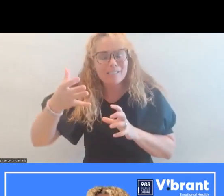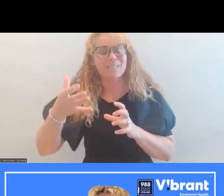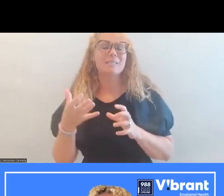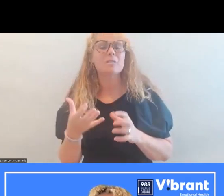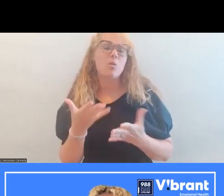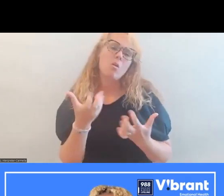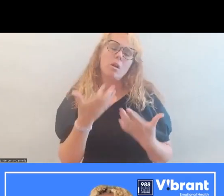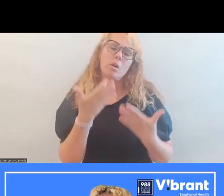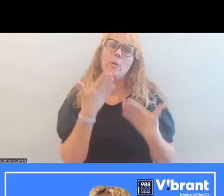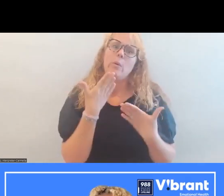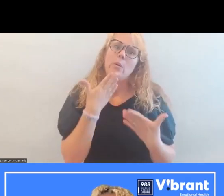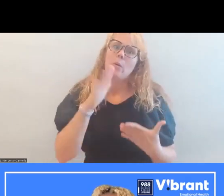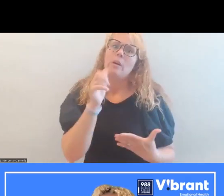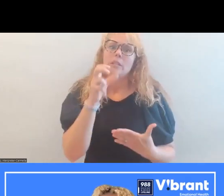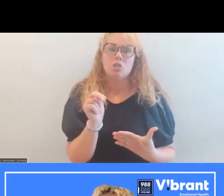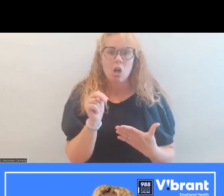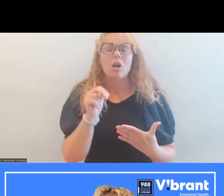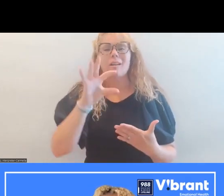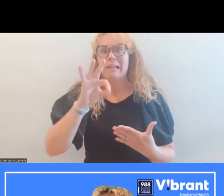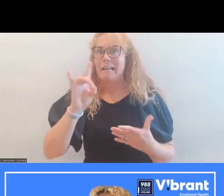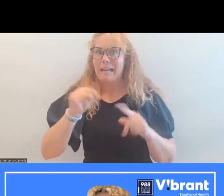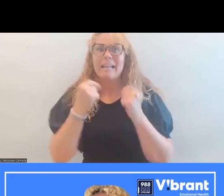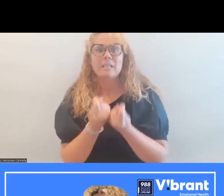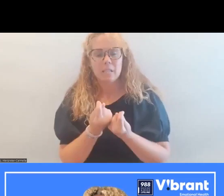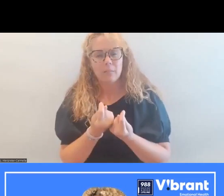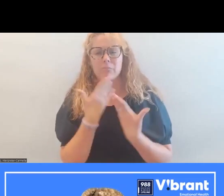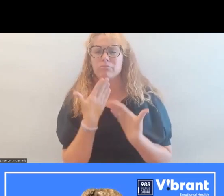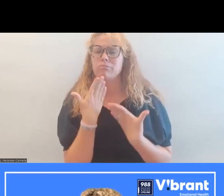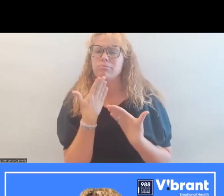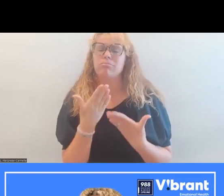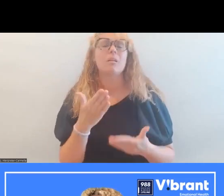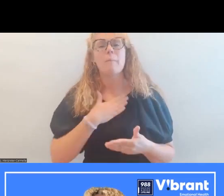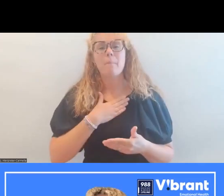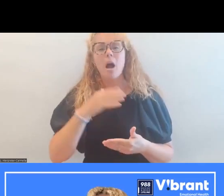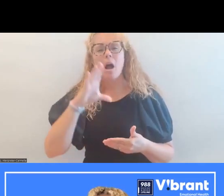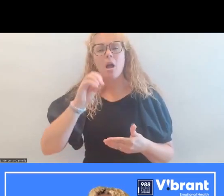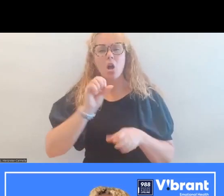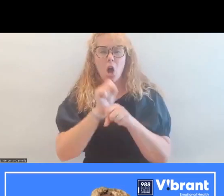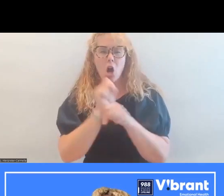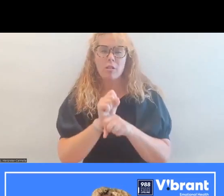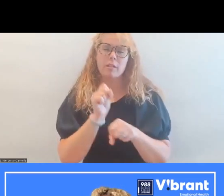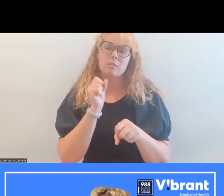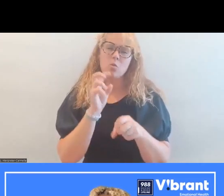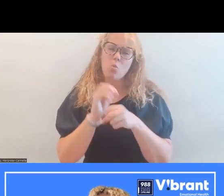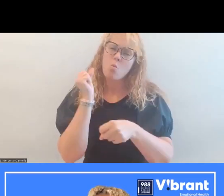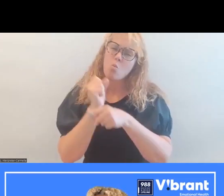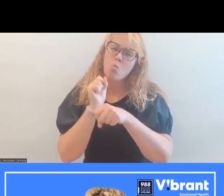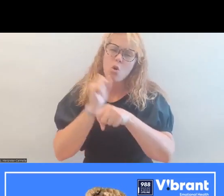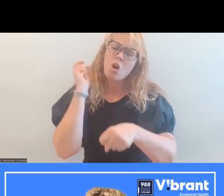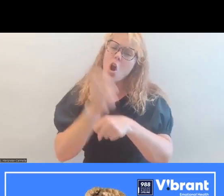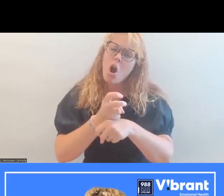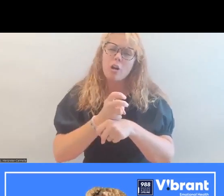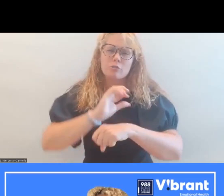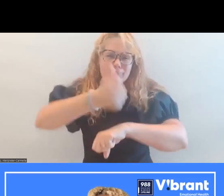thank you, John, and the 988 team, my colleagues at Vibrant who worked very hard to pull